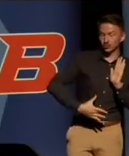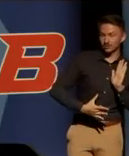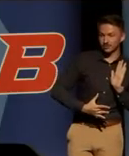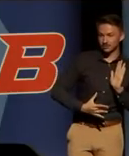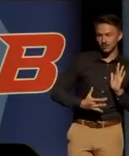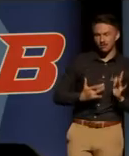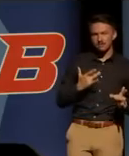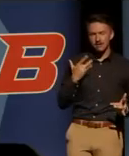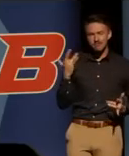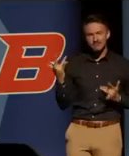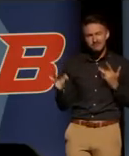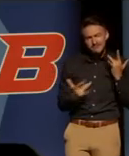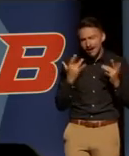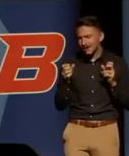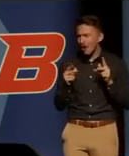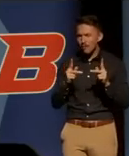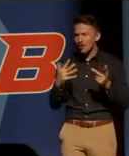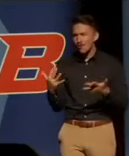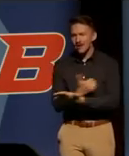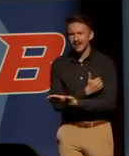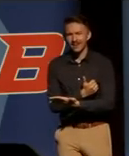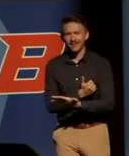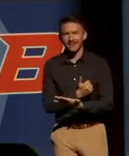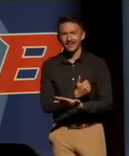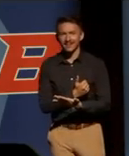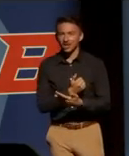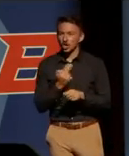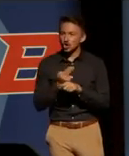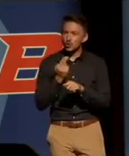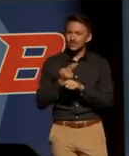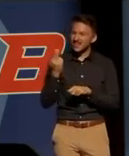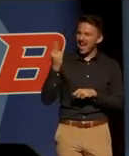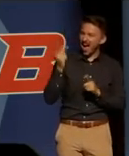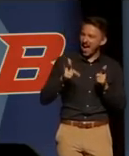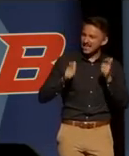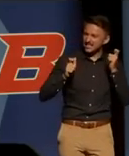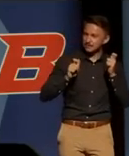exciting opportunity for them, using high-speed computing.